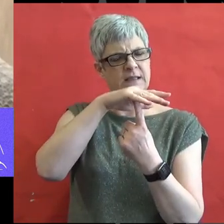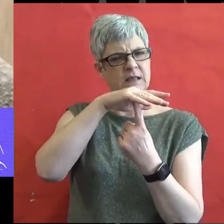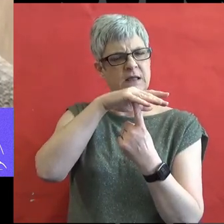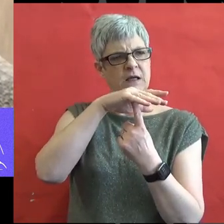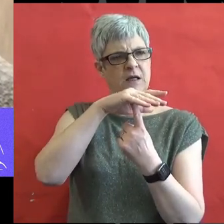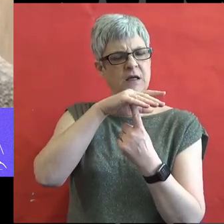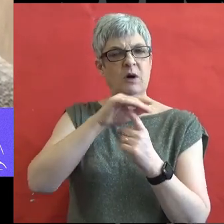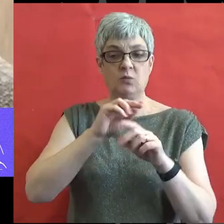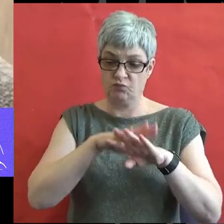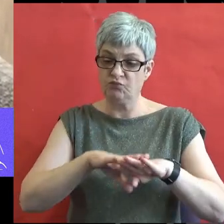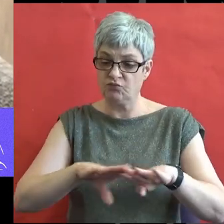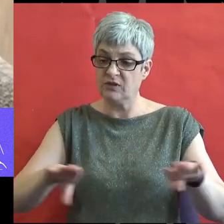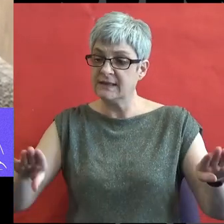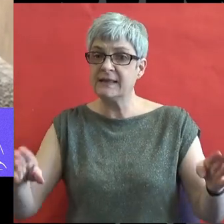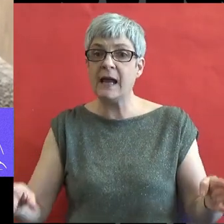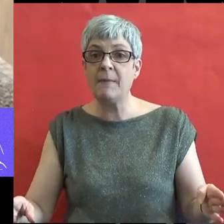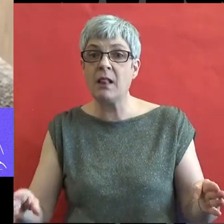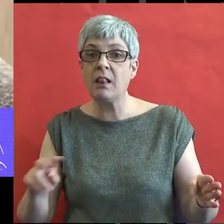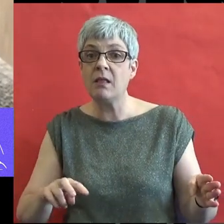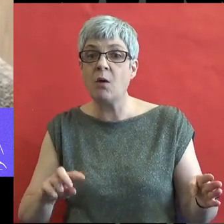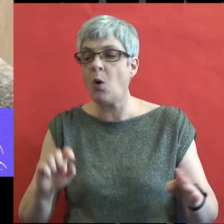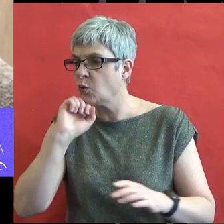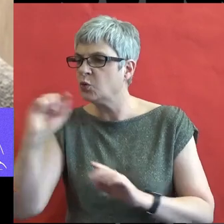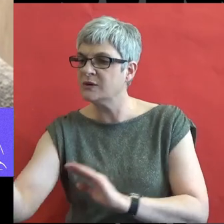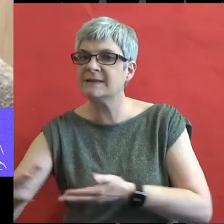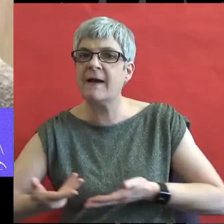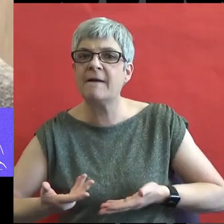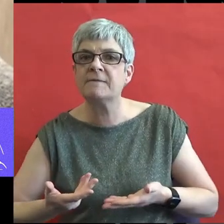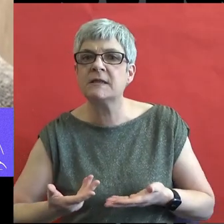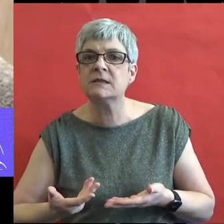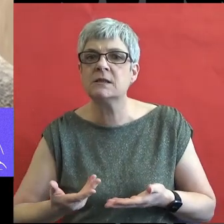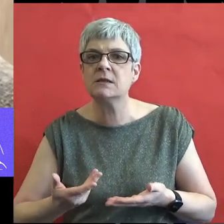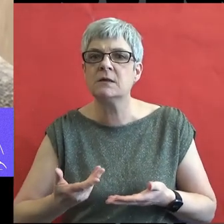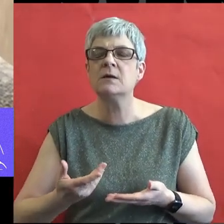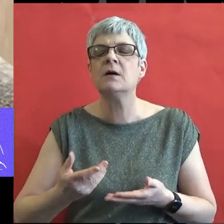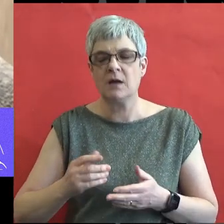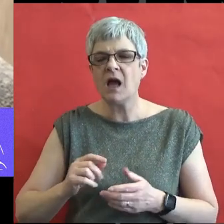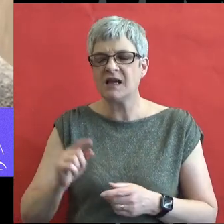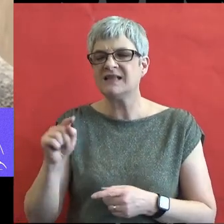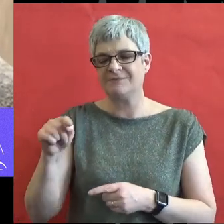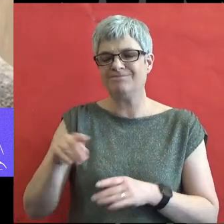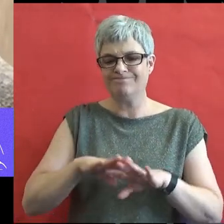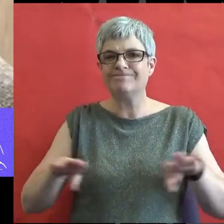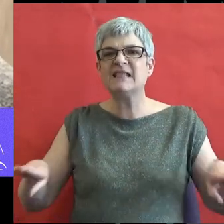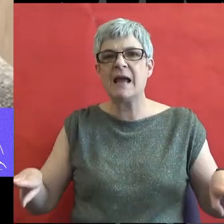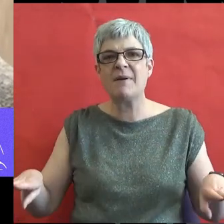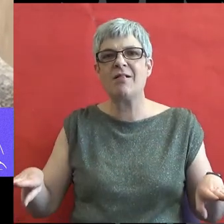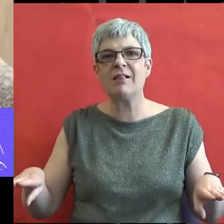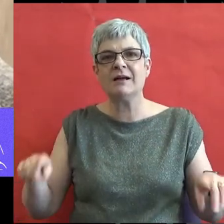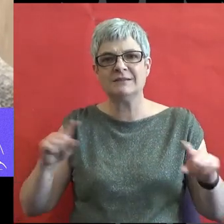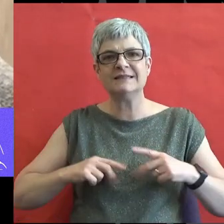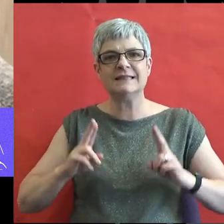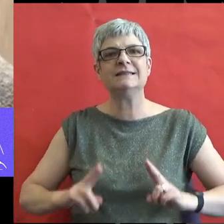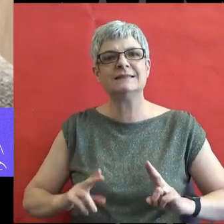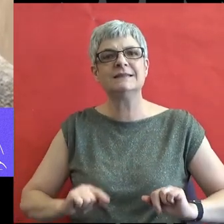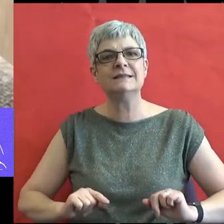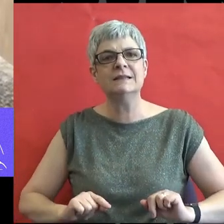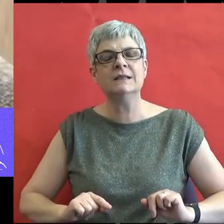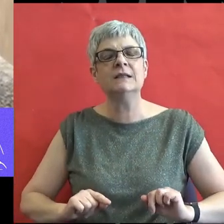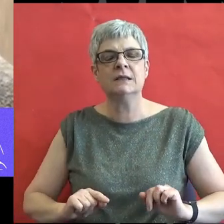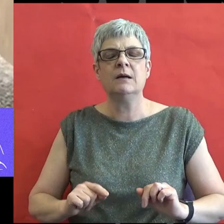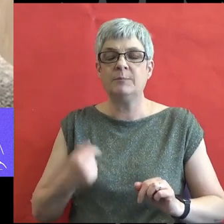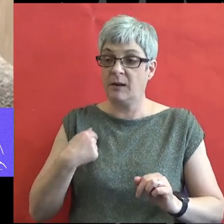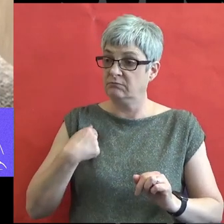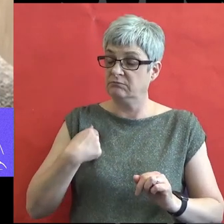one who is at the table or the one who serves? Is it not the one who is at the table?